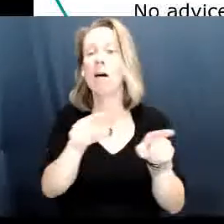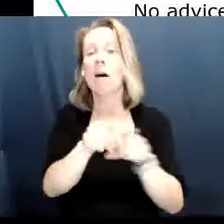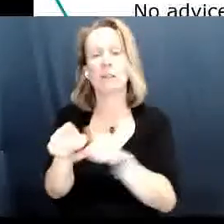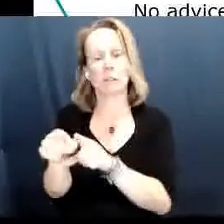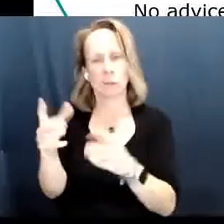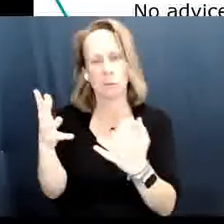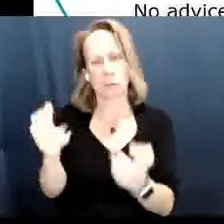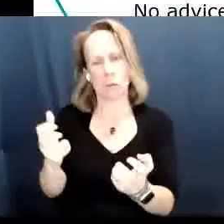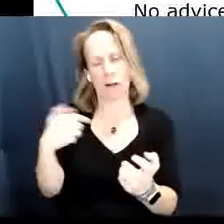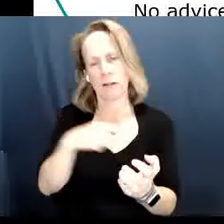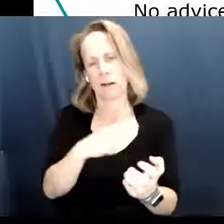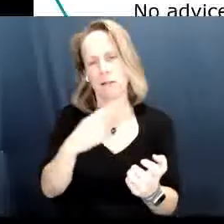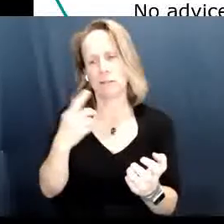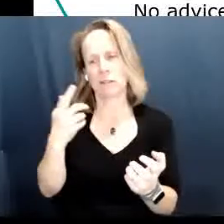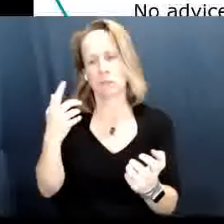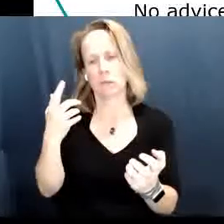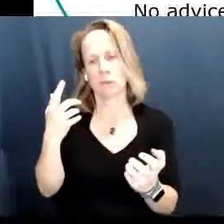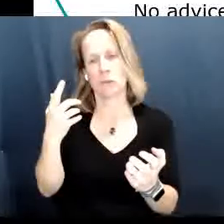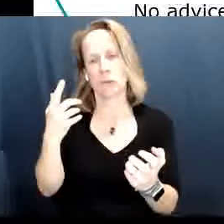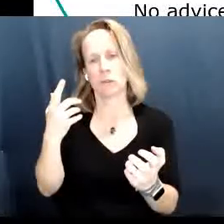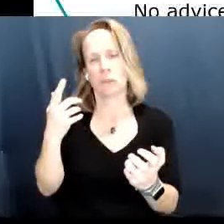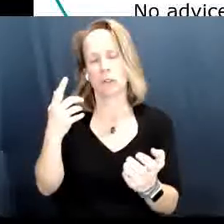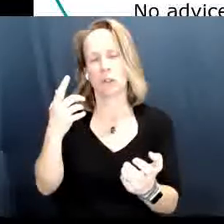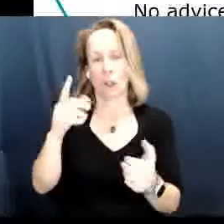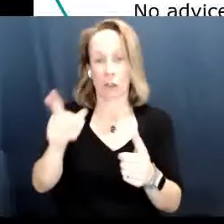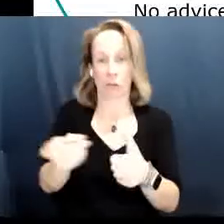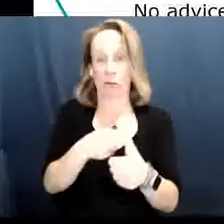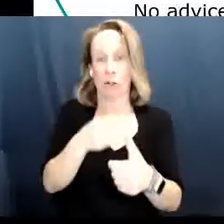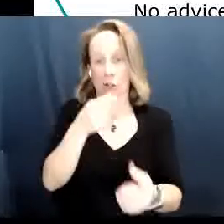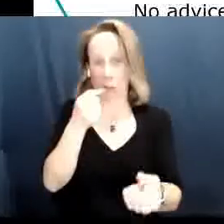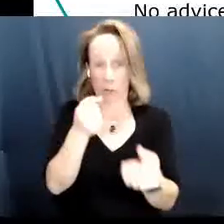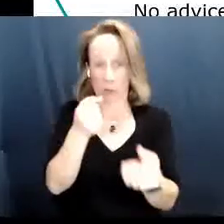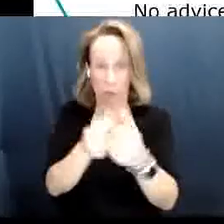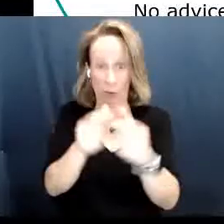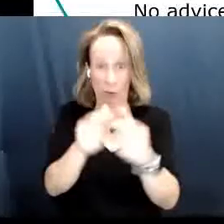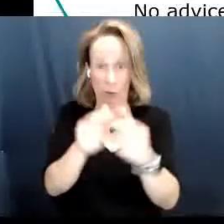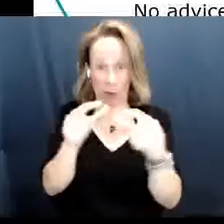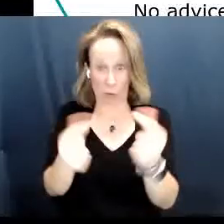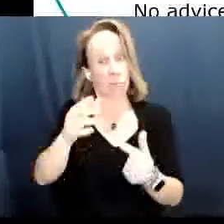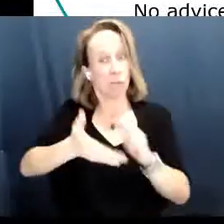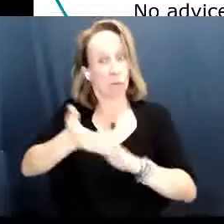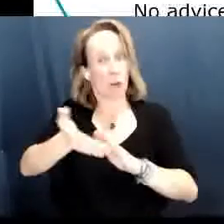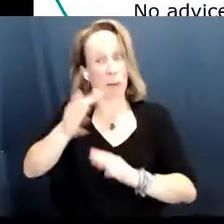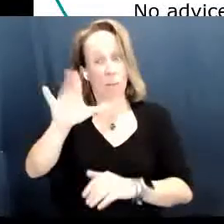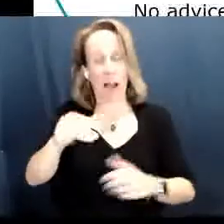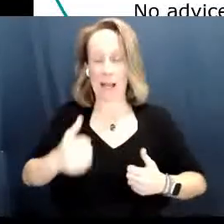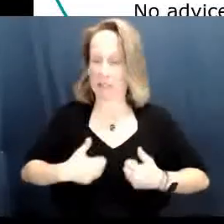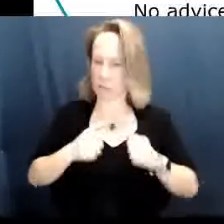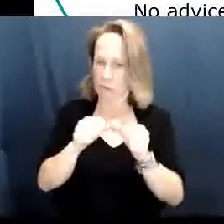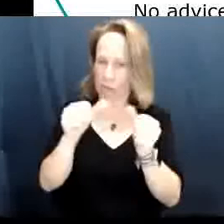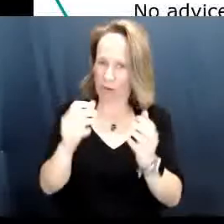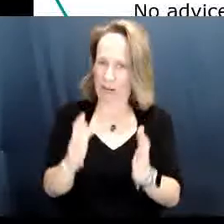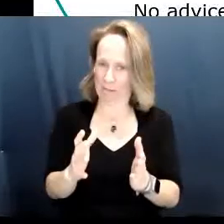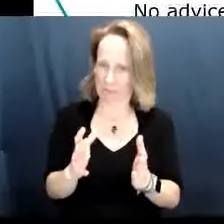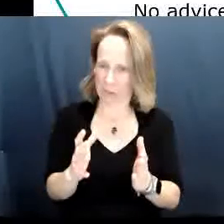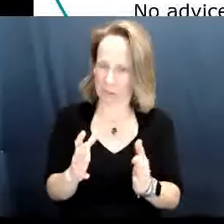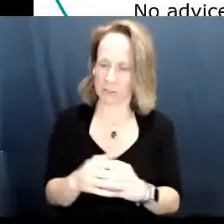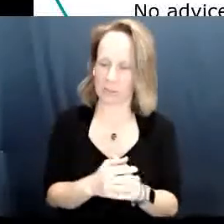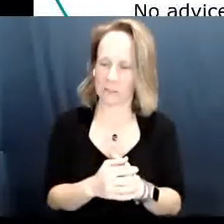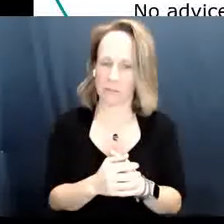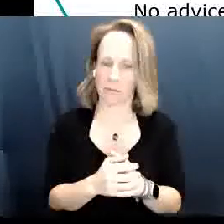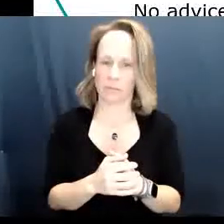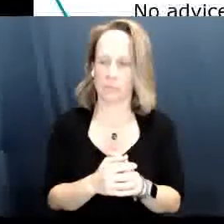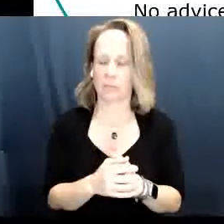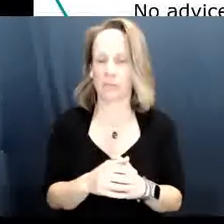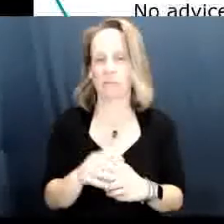that the first support groups were started and ran for and by survivors. Best practice now is for those